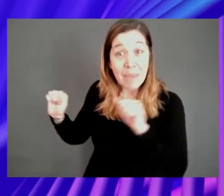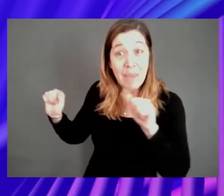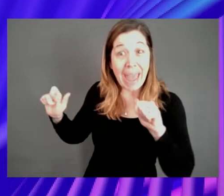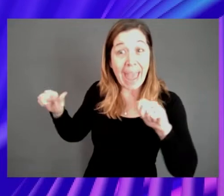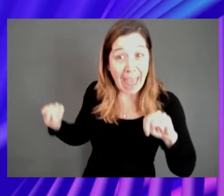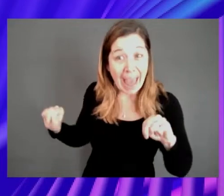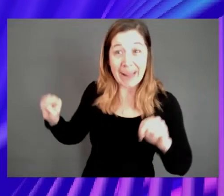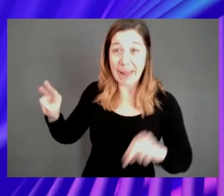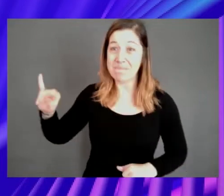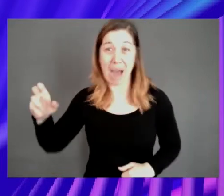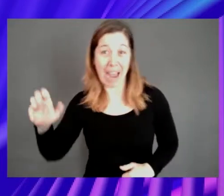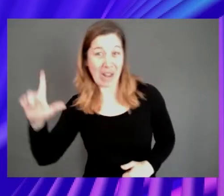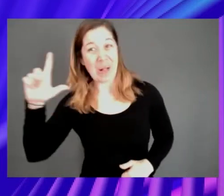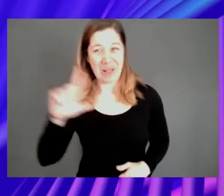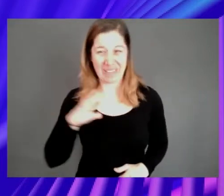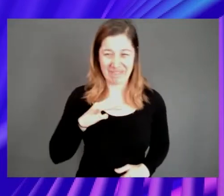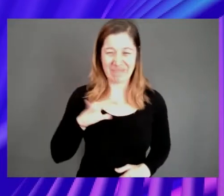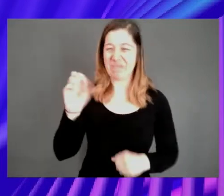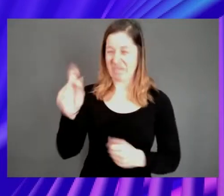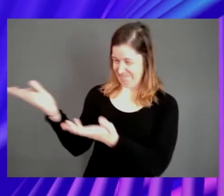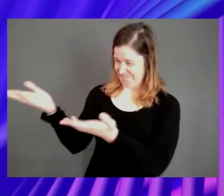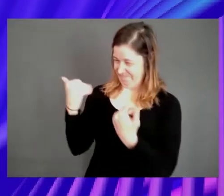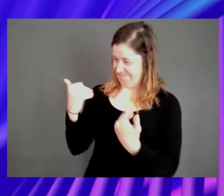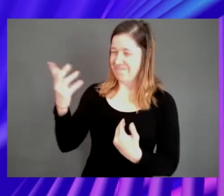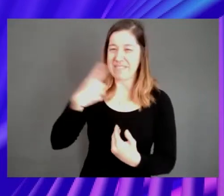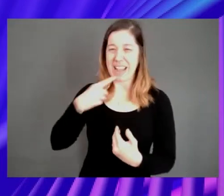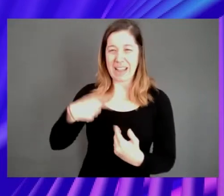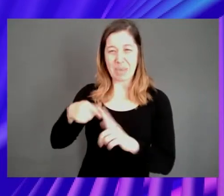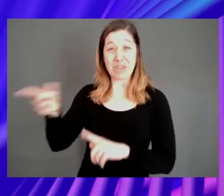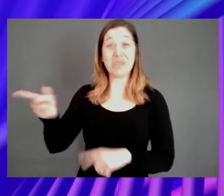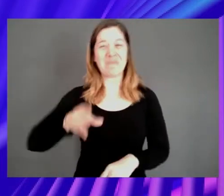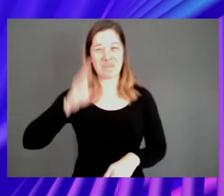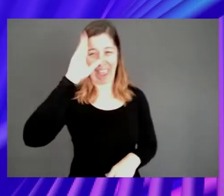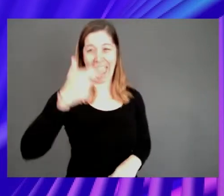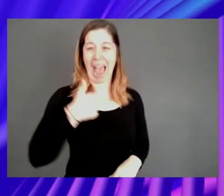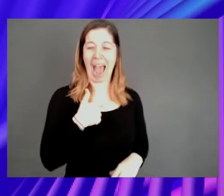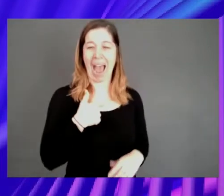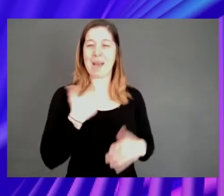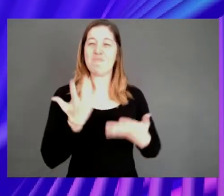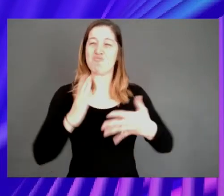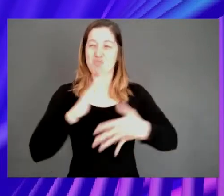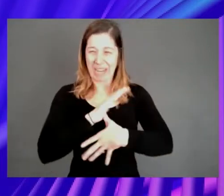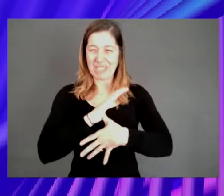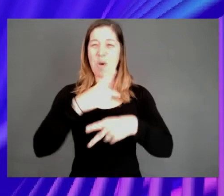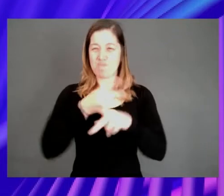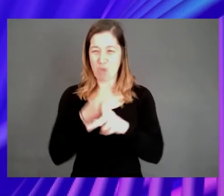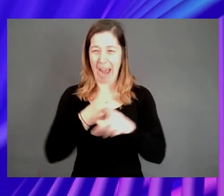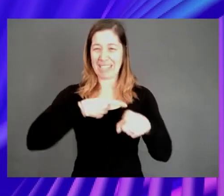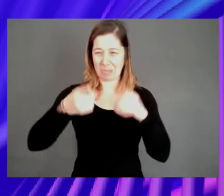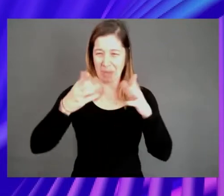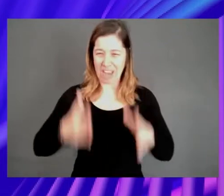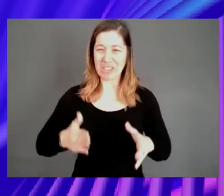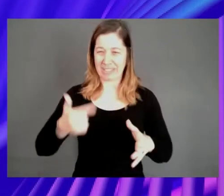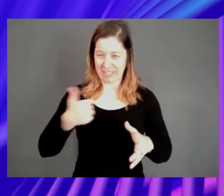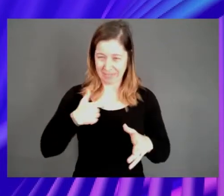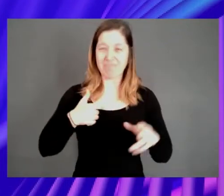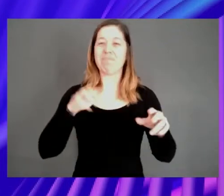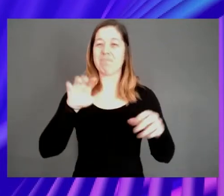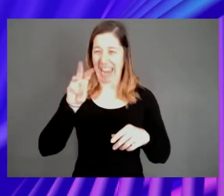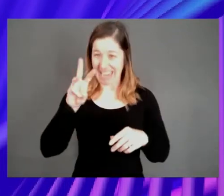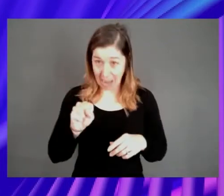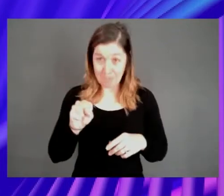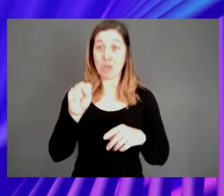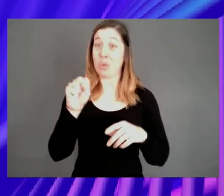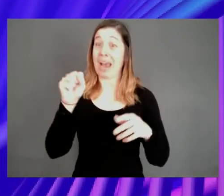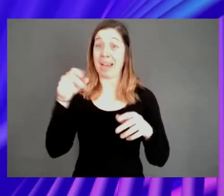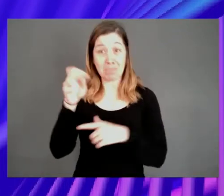name is for. Tell us about you, Alan. So hey, I'm a principal product specialist. I cover AWS Controltower, Service Catalog, Resilience Hub,